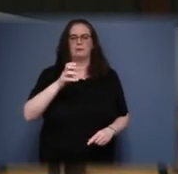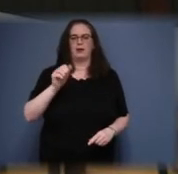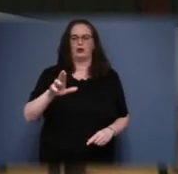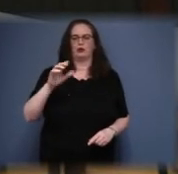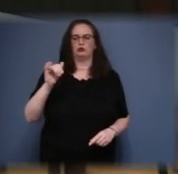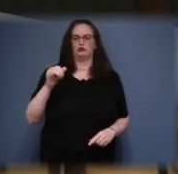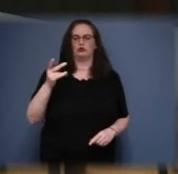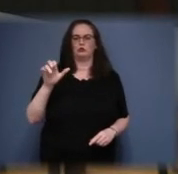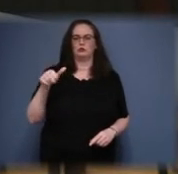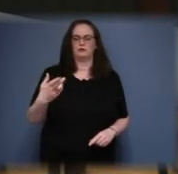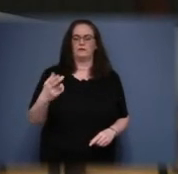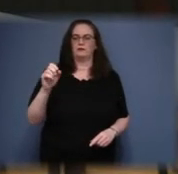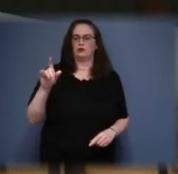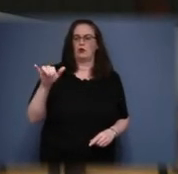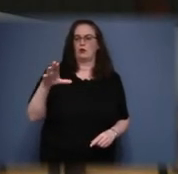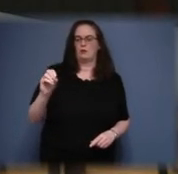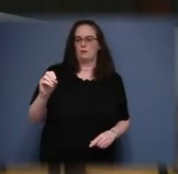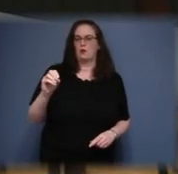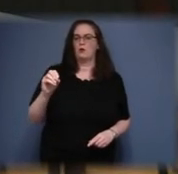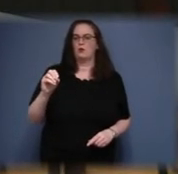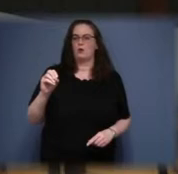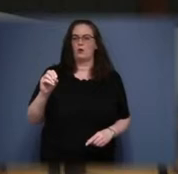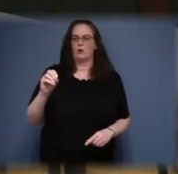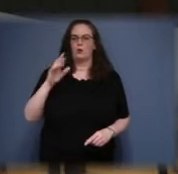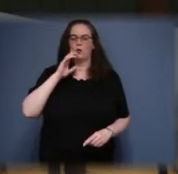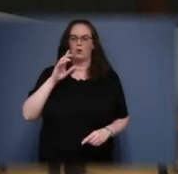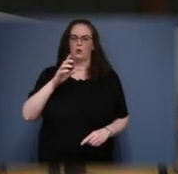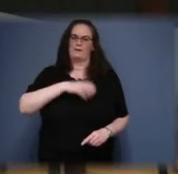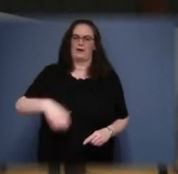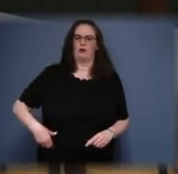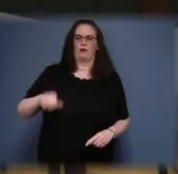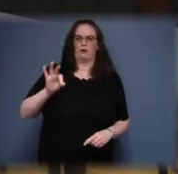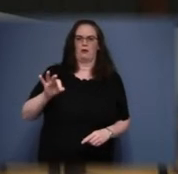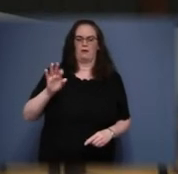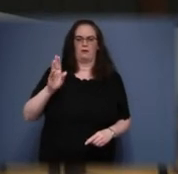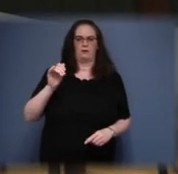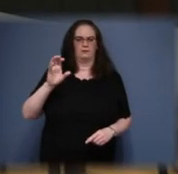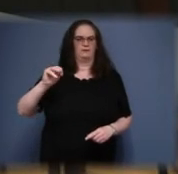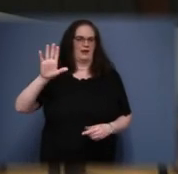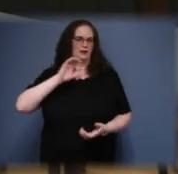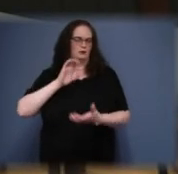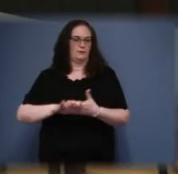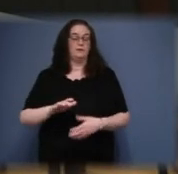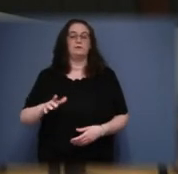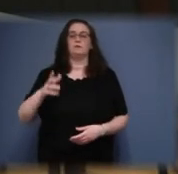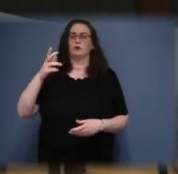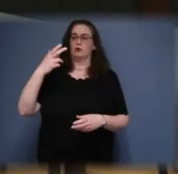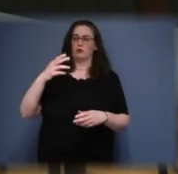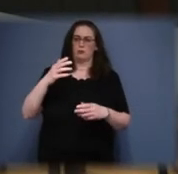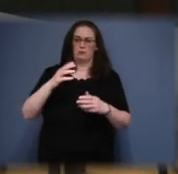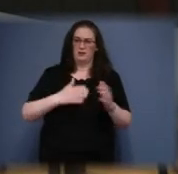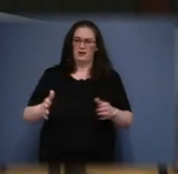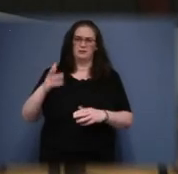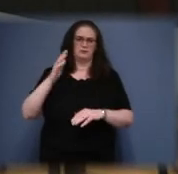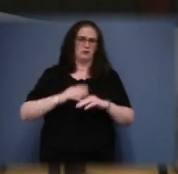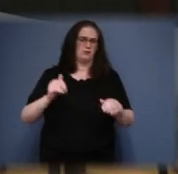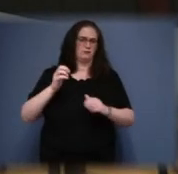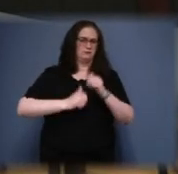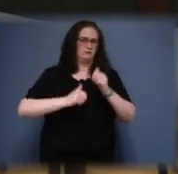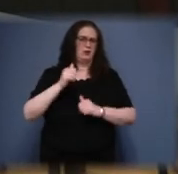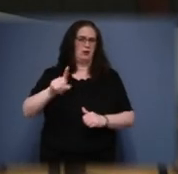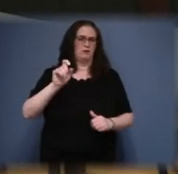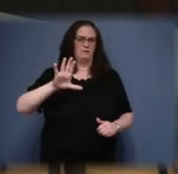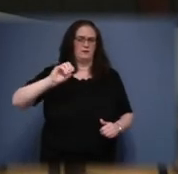of Bensalem, and his wife, Mary. Your submitted development plans for your land call for the construction of a